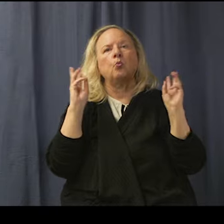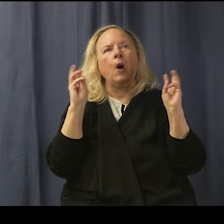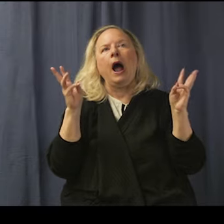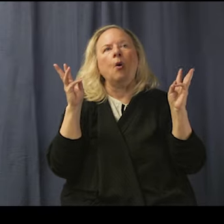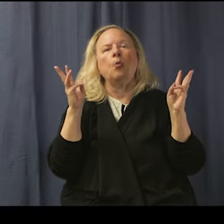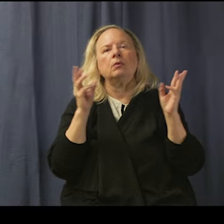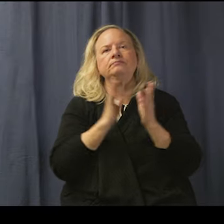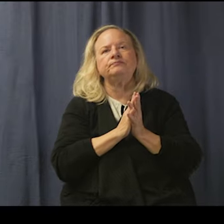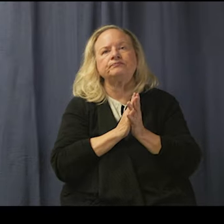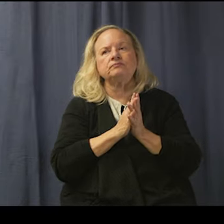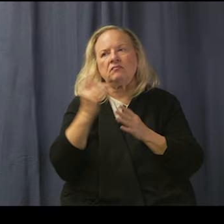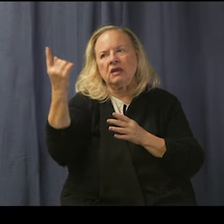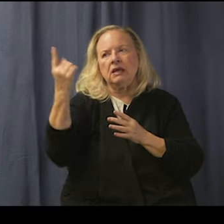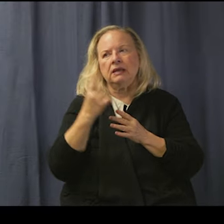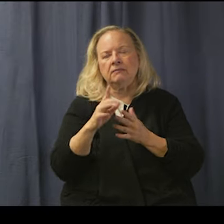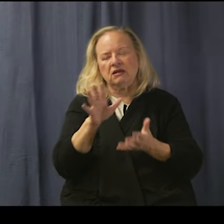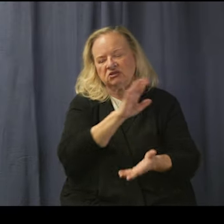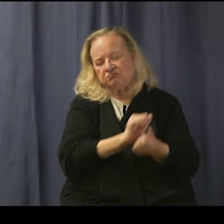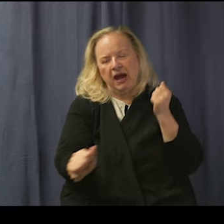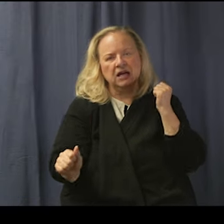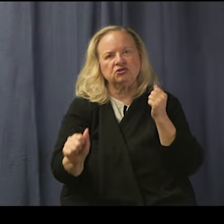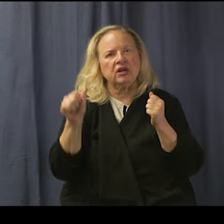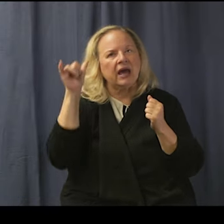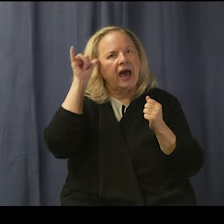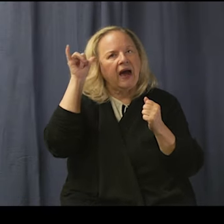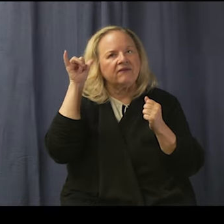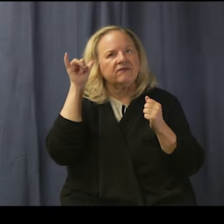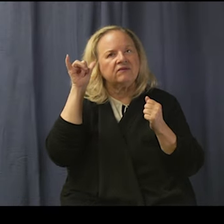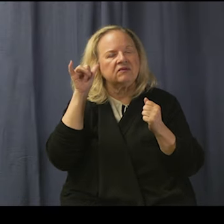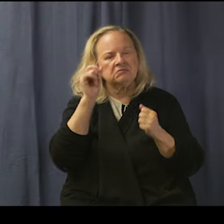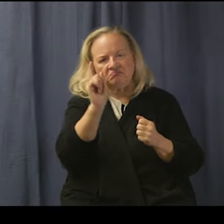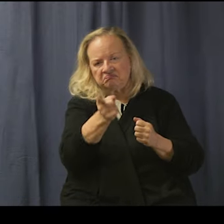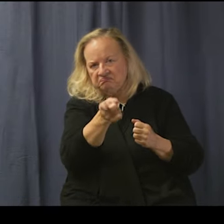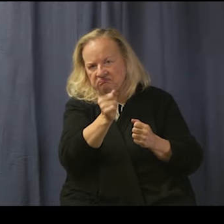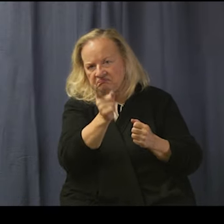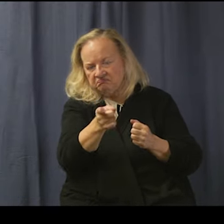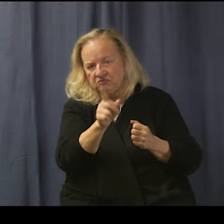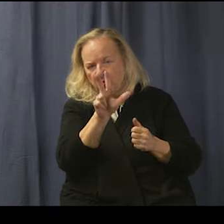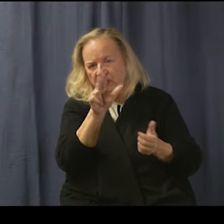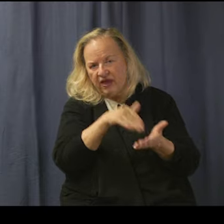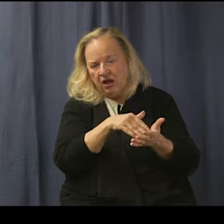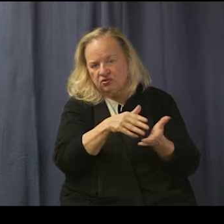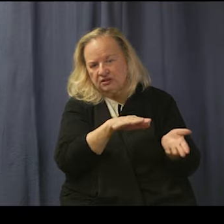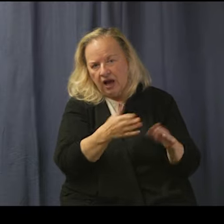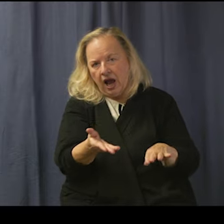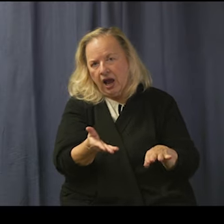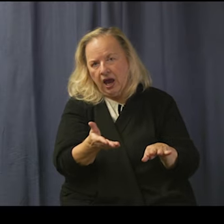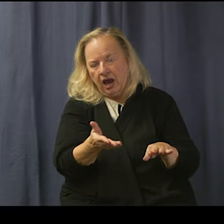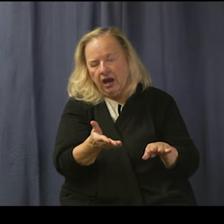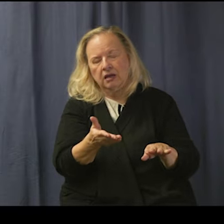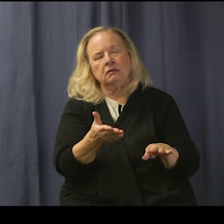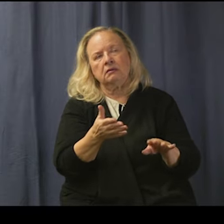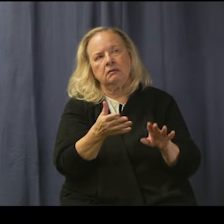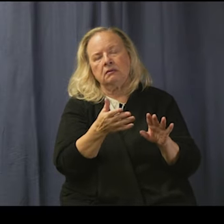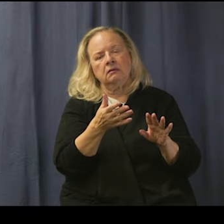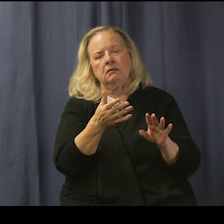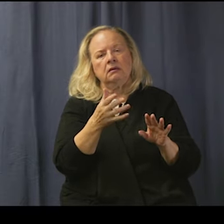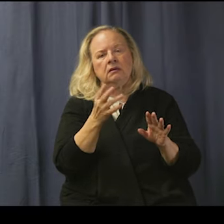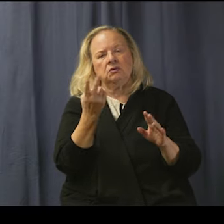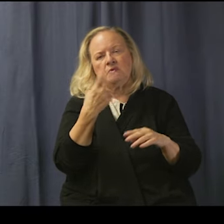He came down, smashed the golden calf, reproved him. We know 3,000 died and all of this. And a day or two